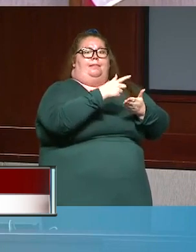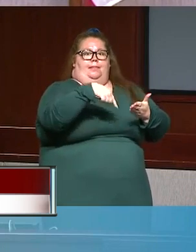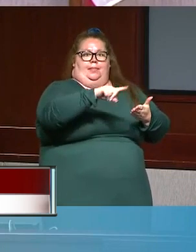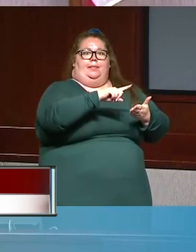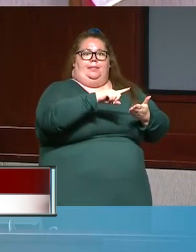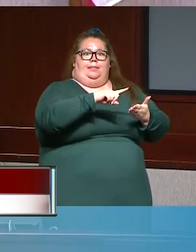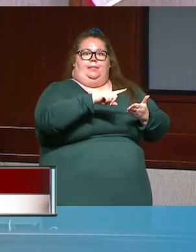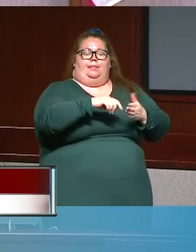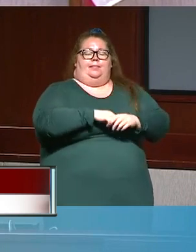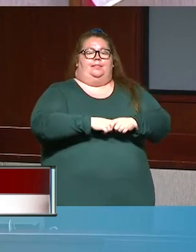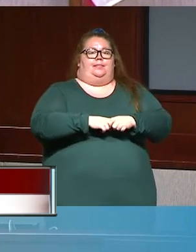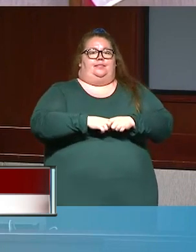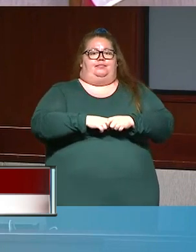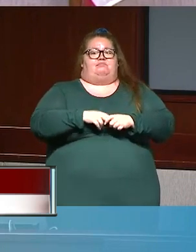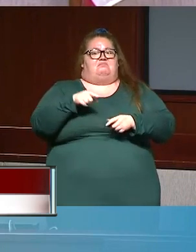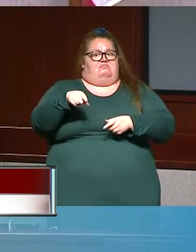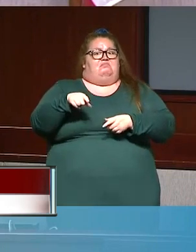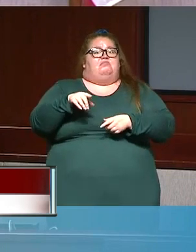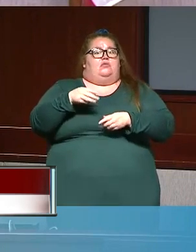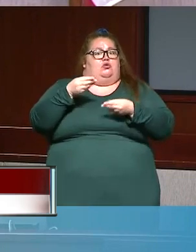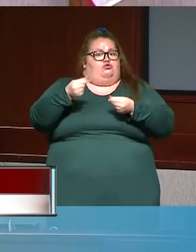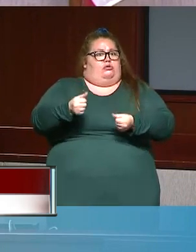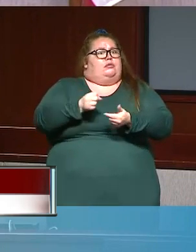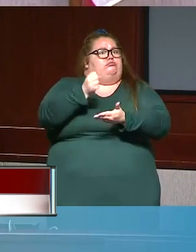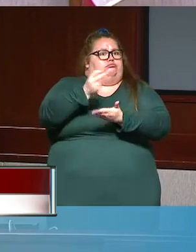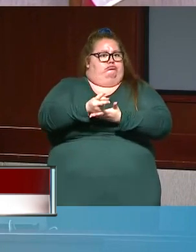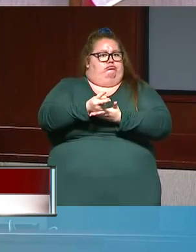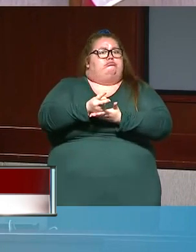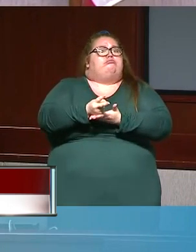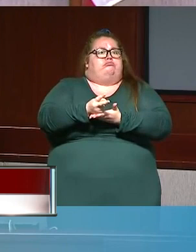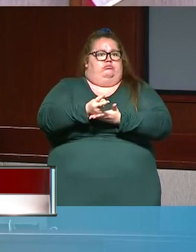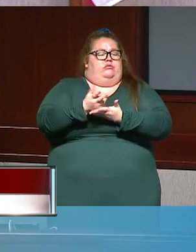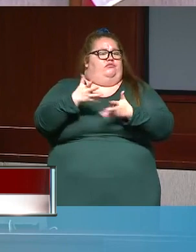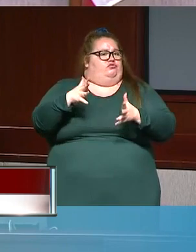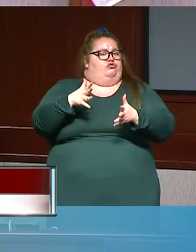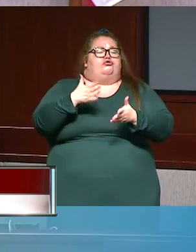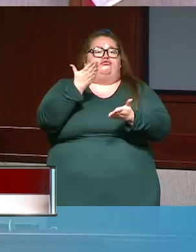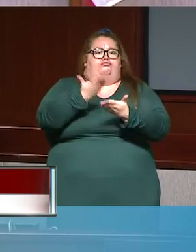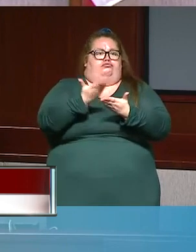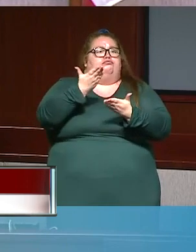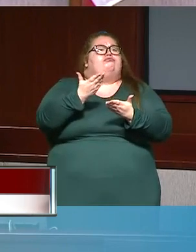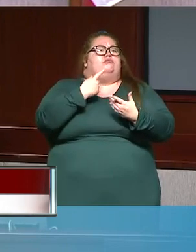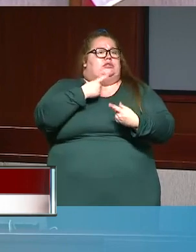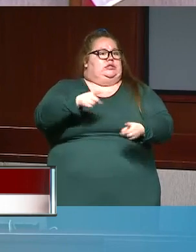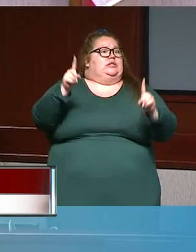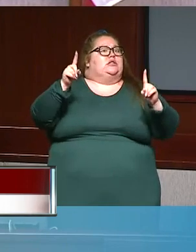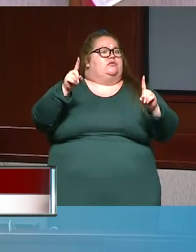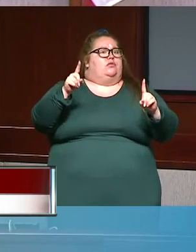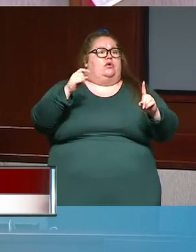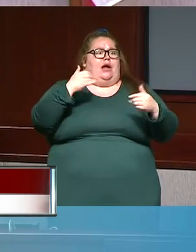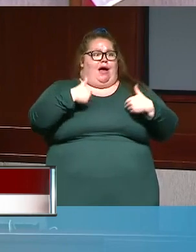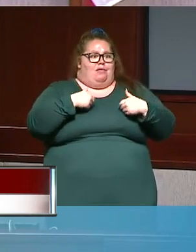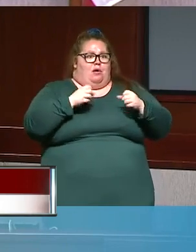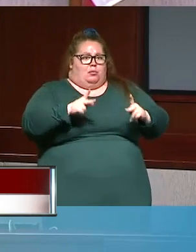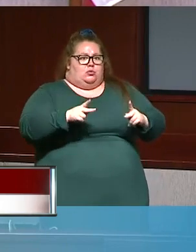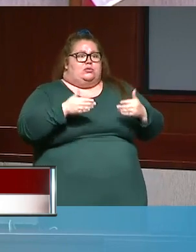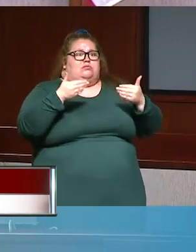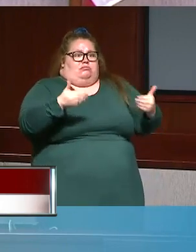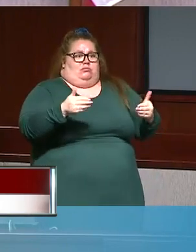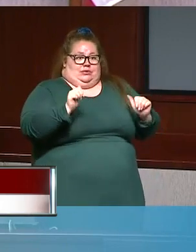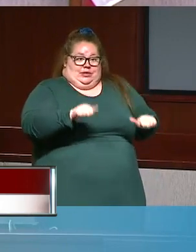valid treatment. It's one that is proven to be effective, and so if you have that opportunity, donate the plasma. The